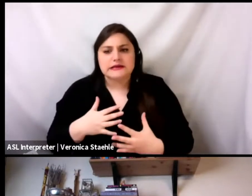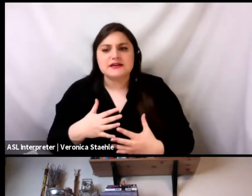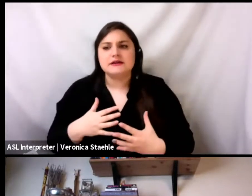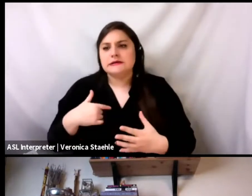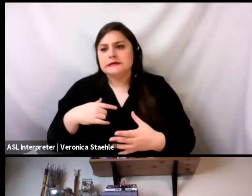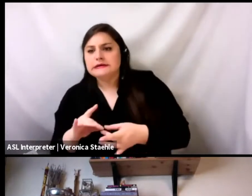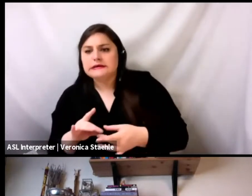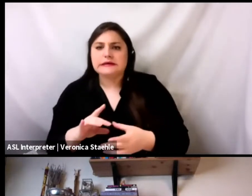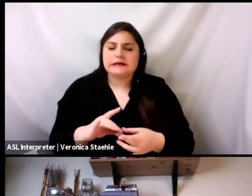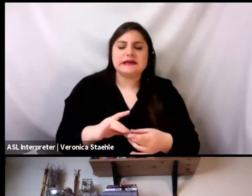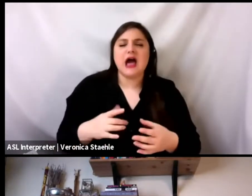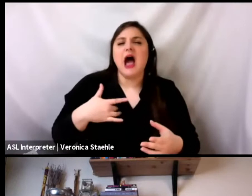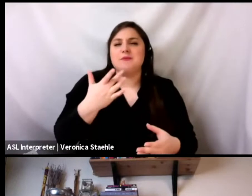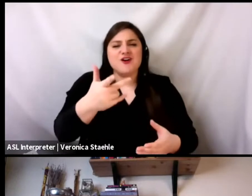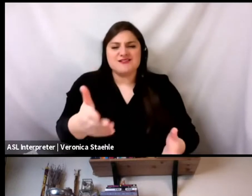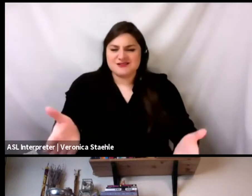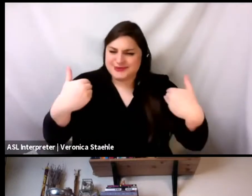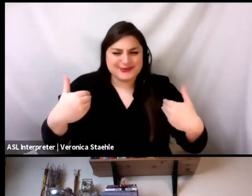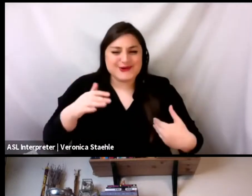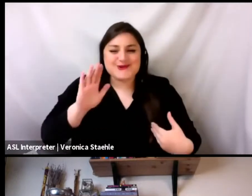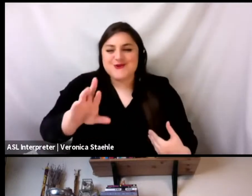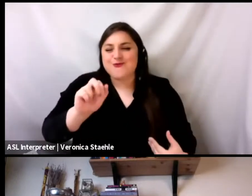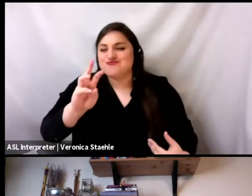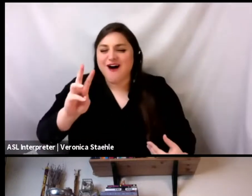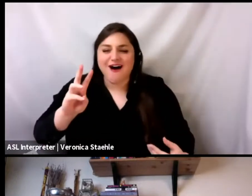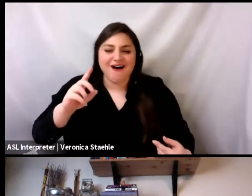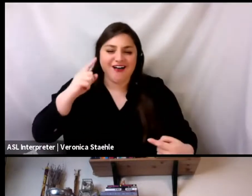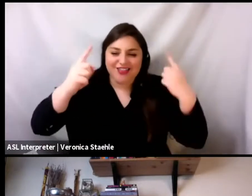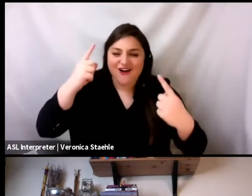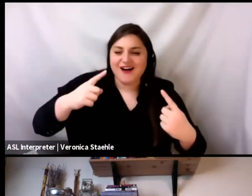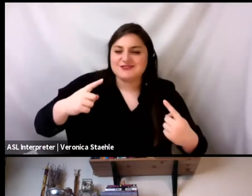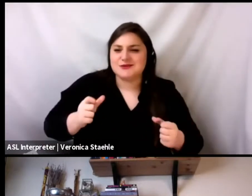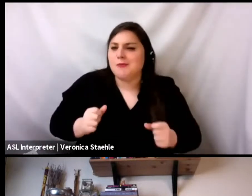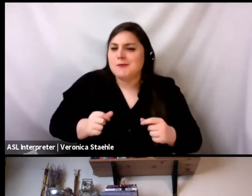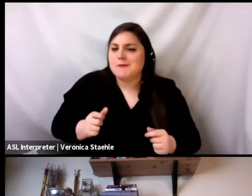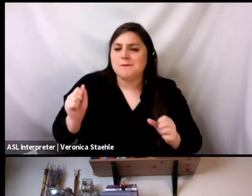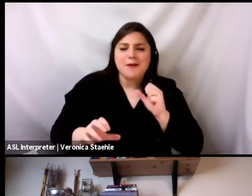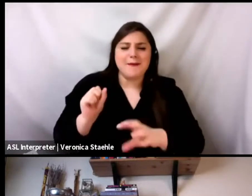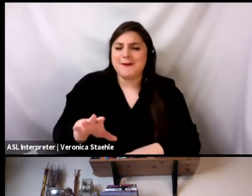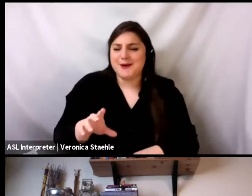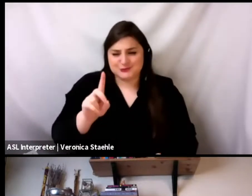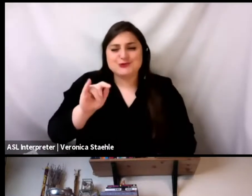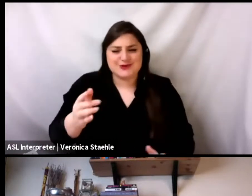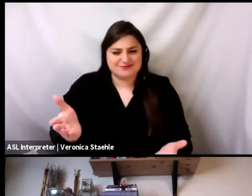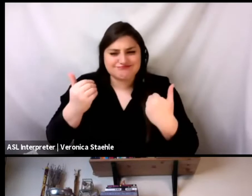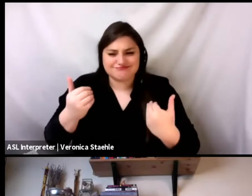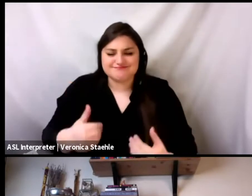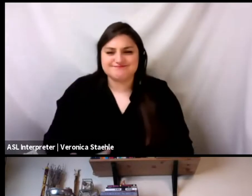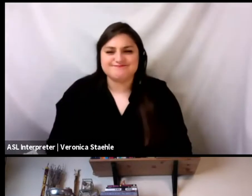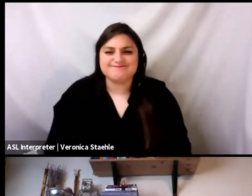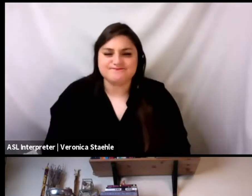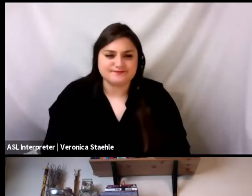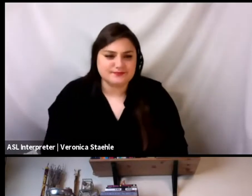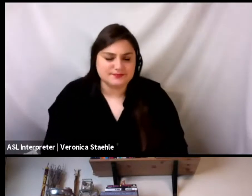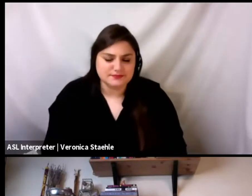just state any kind of half formed thought. I have a lot of them too. And so yeah, I think the thoughts that's being brought